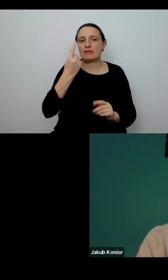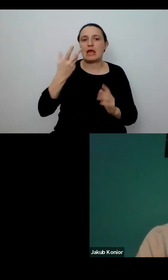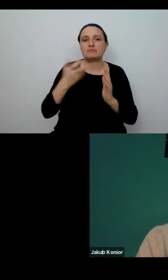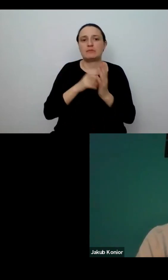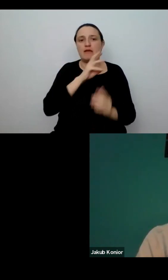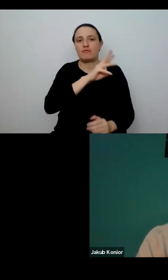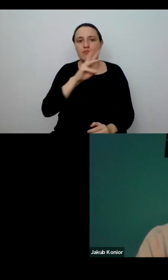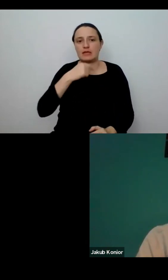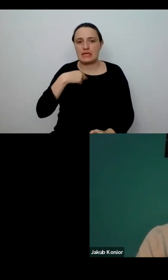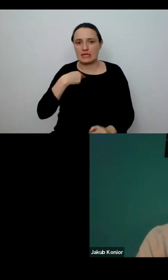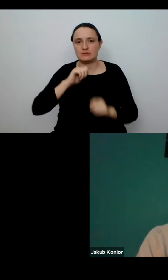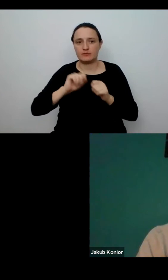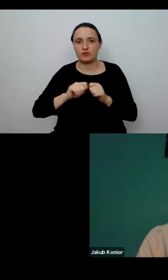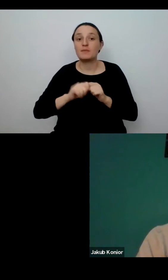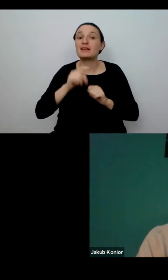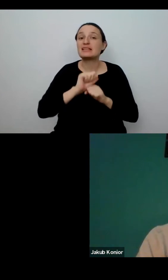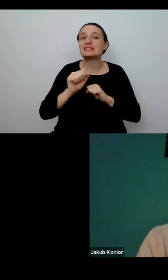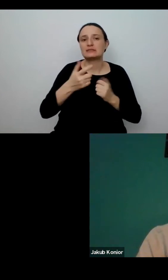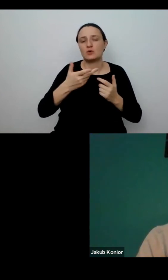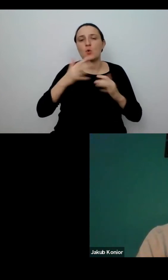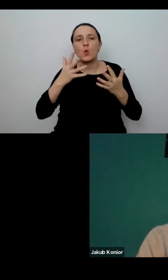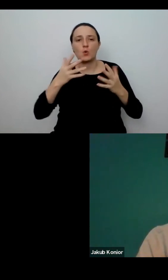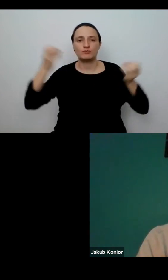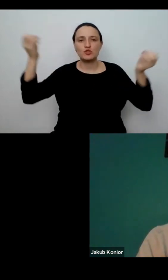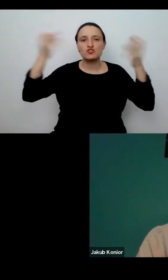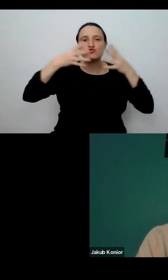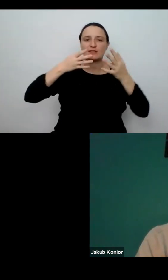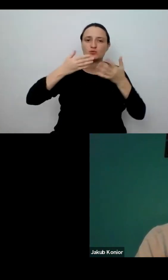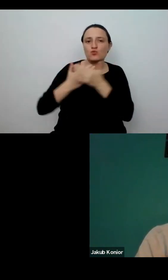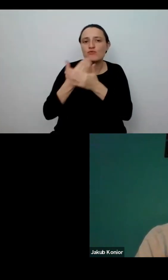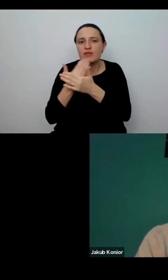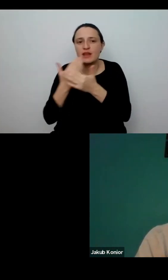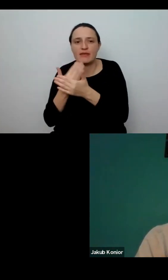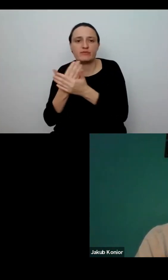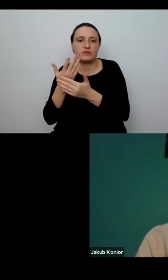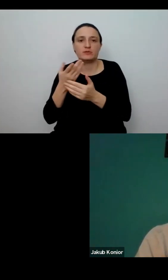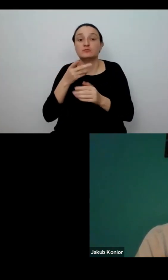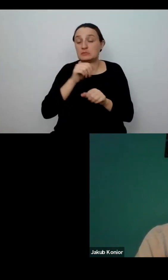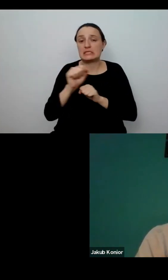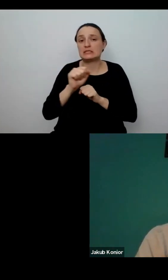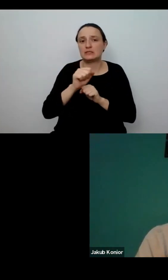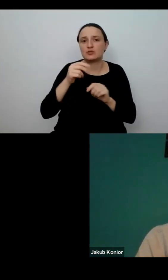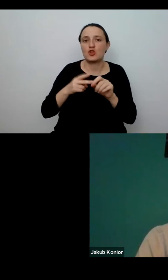It's also accessible by going to the browser and entering